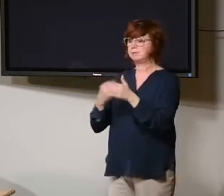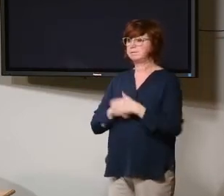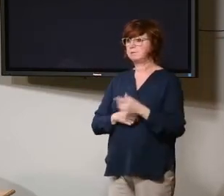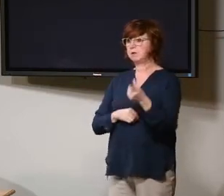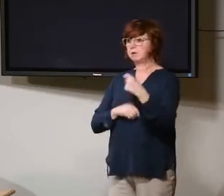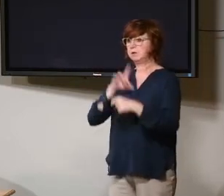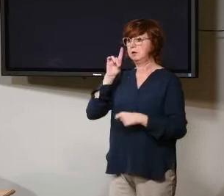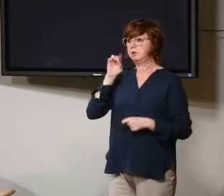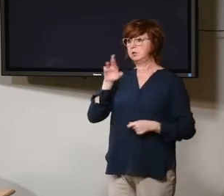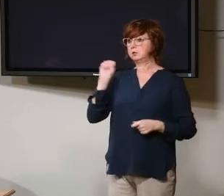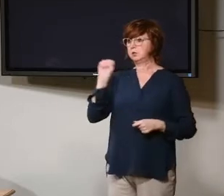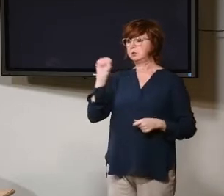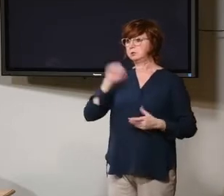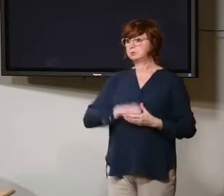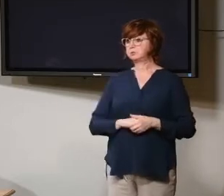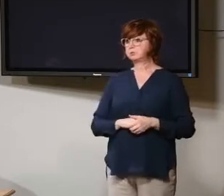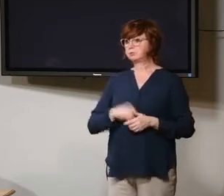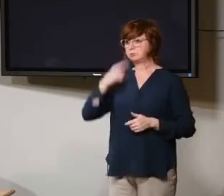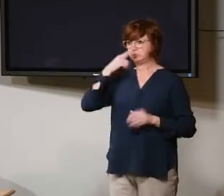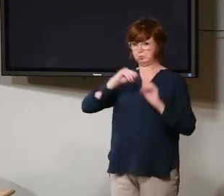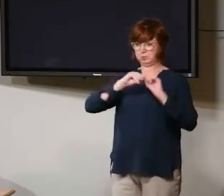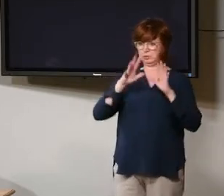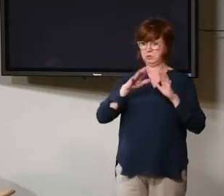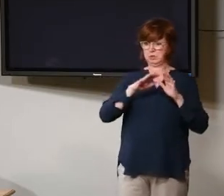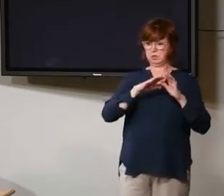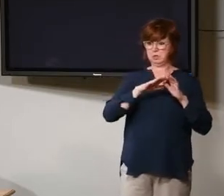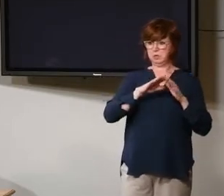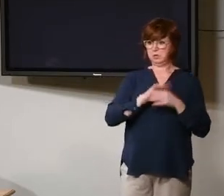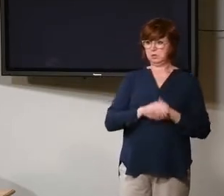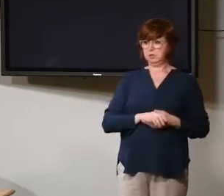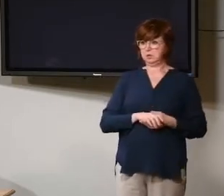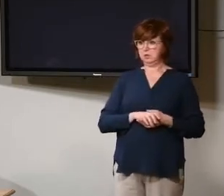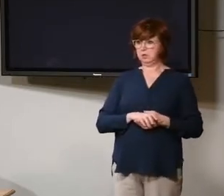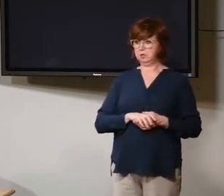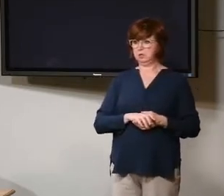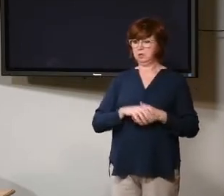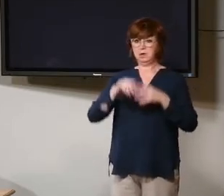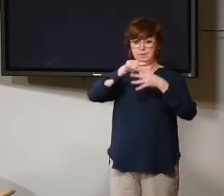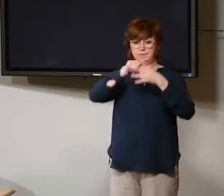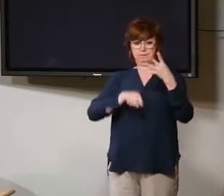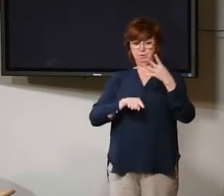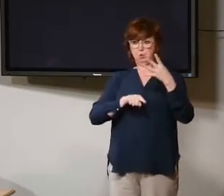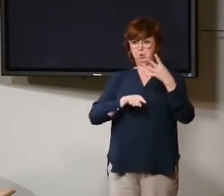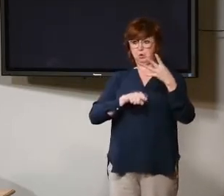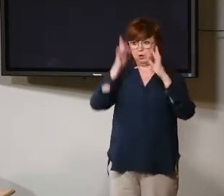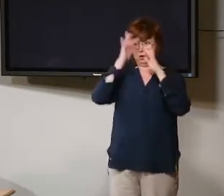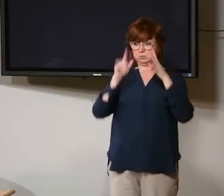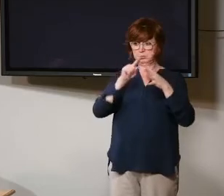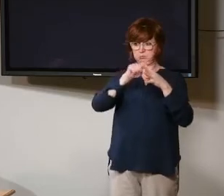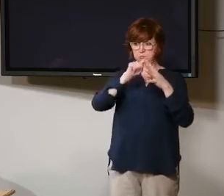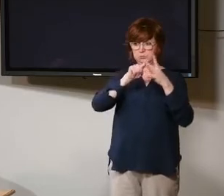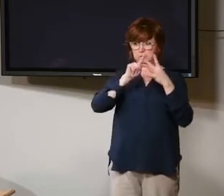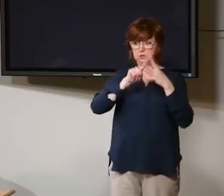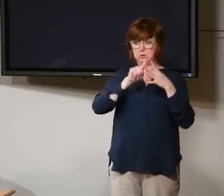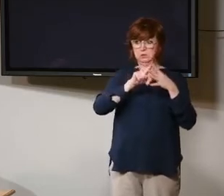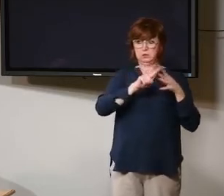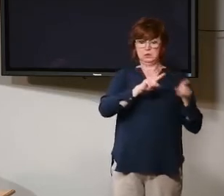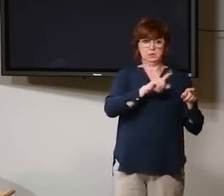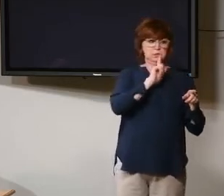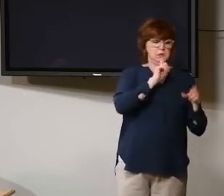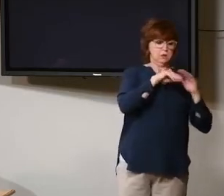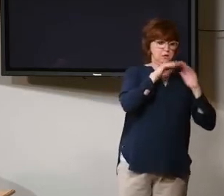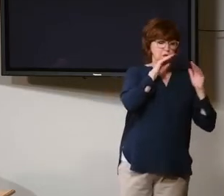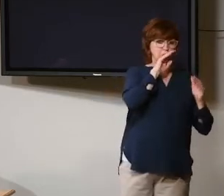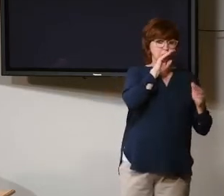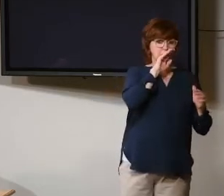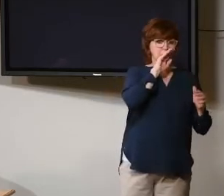clarify which age groups the 4 hospitalizations fall in. There's like obviously the 19 and under, 20 to 64,